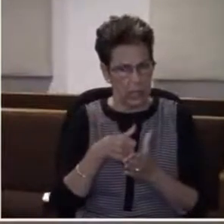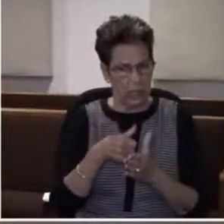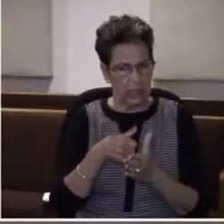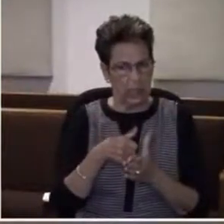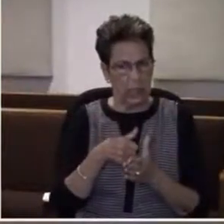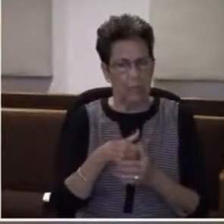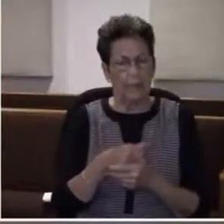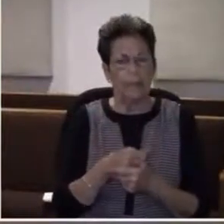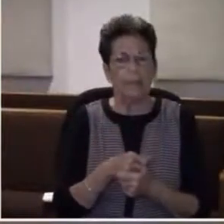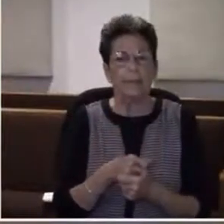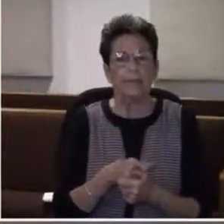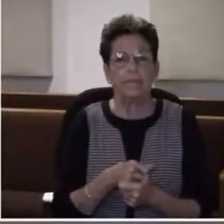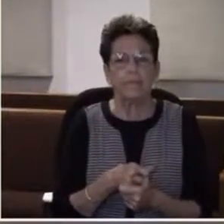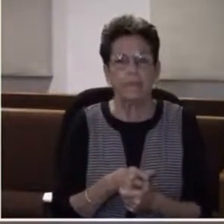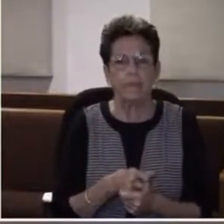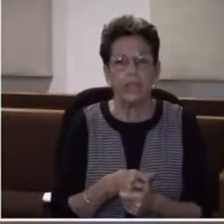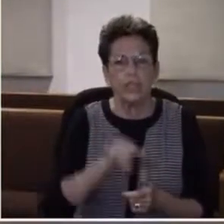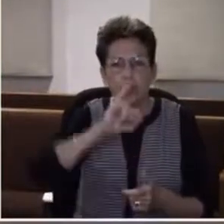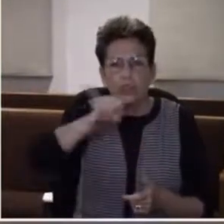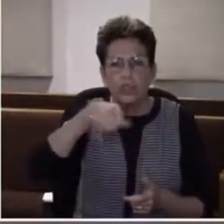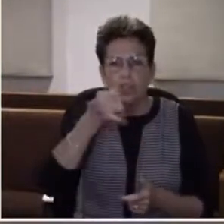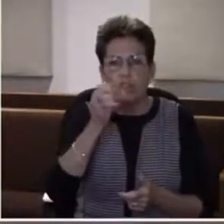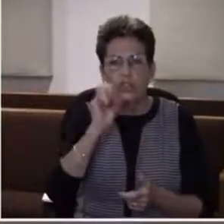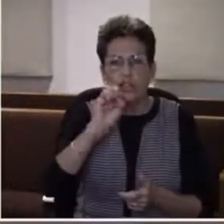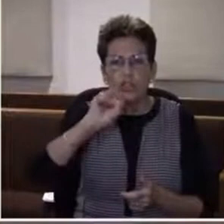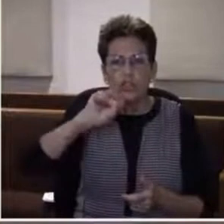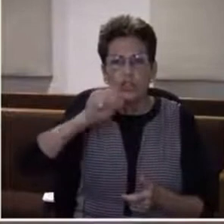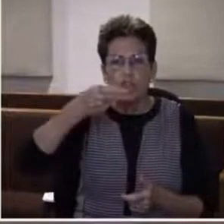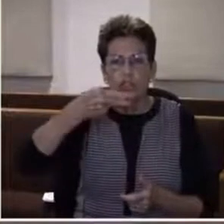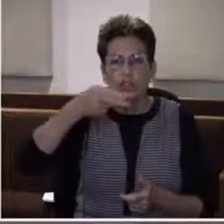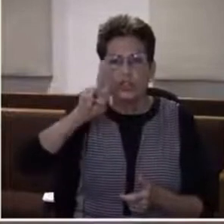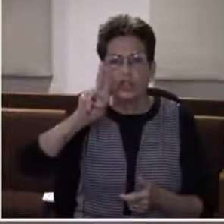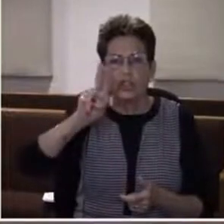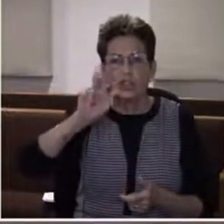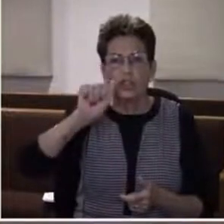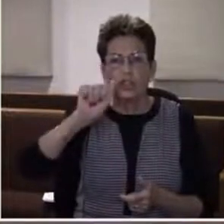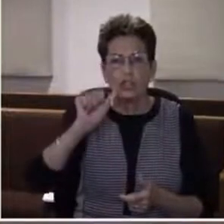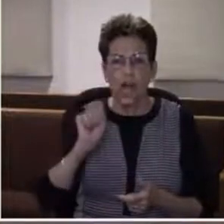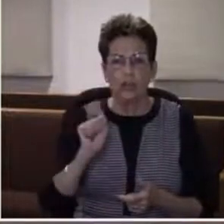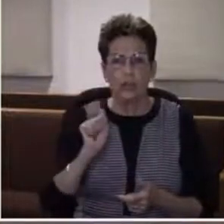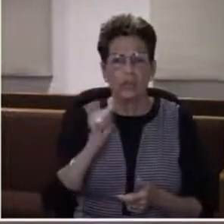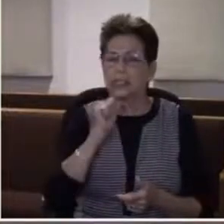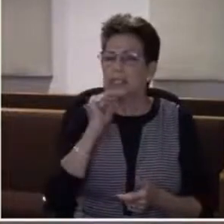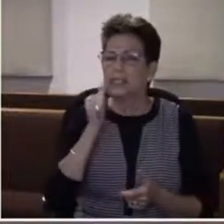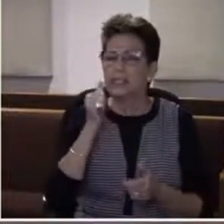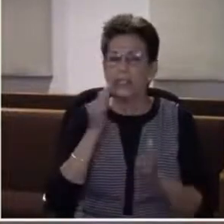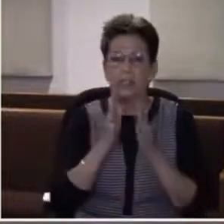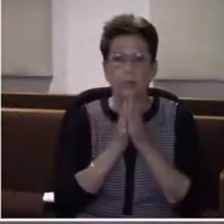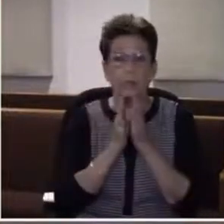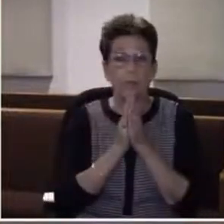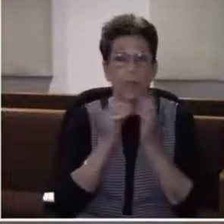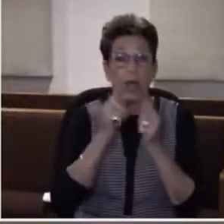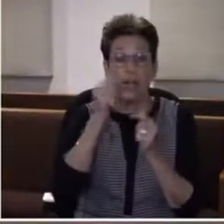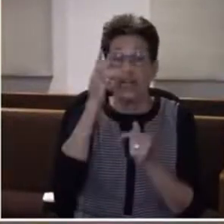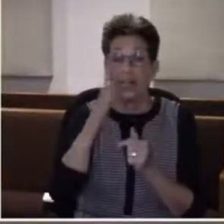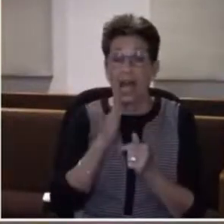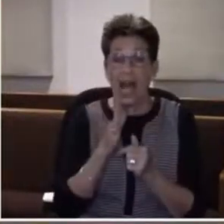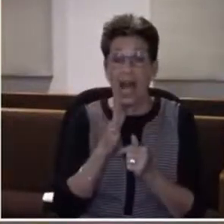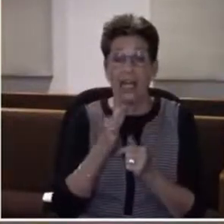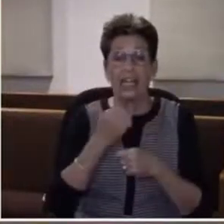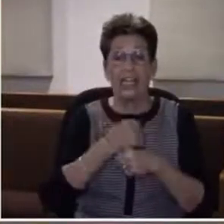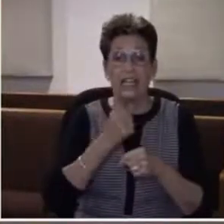that was prayed about. It wasn't a decision that was led by God. It was a decision based on his own understanding and his own